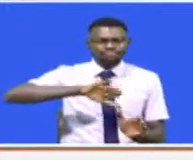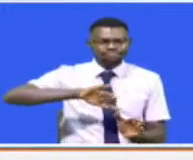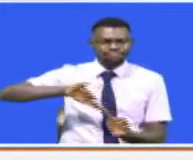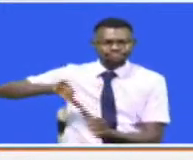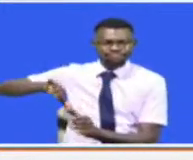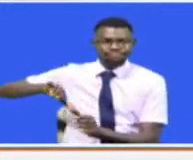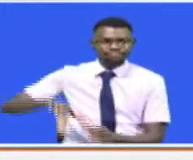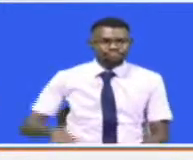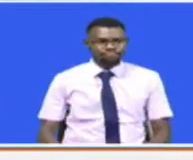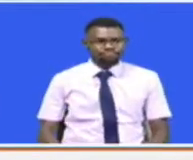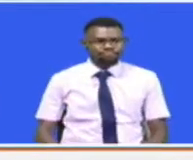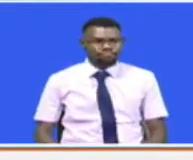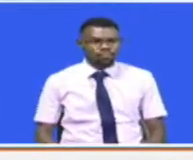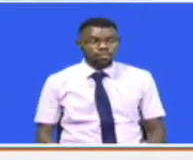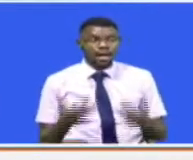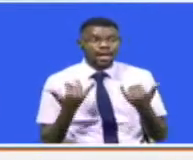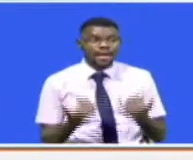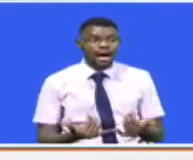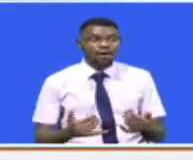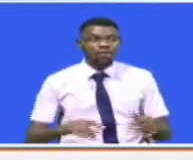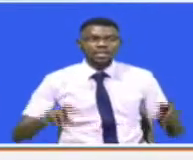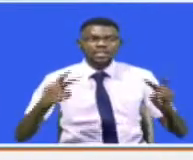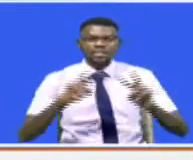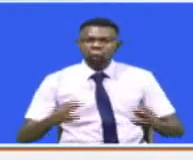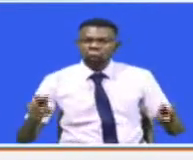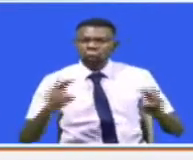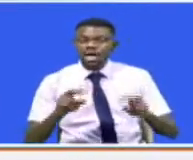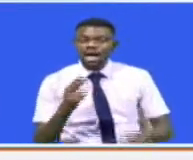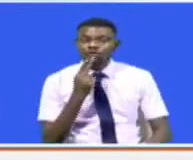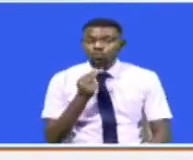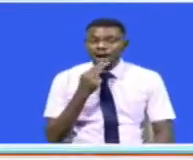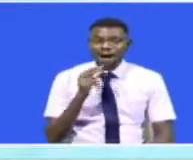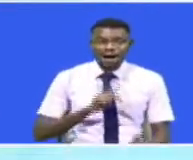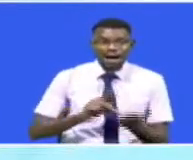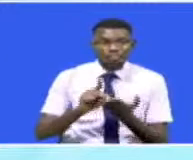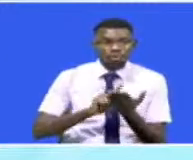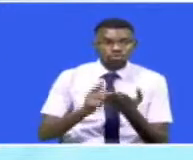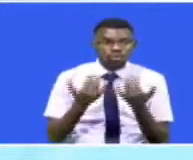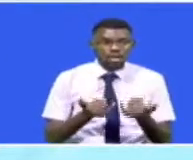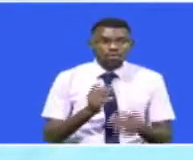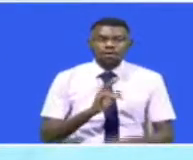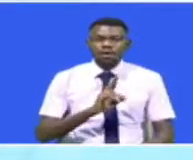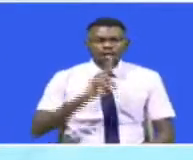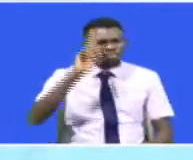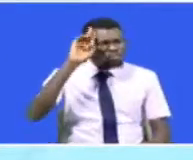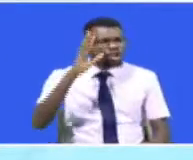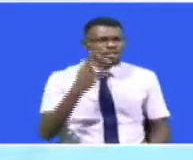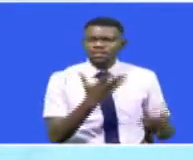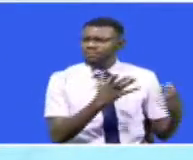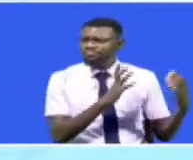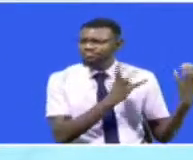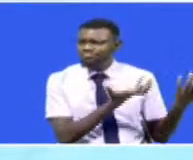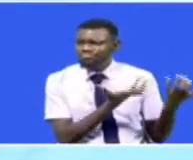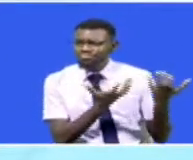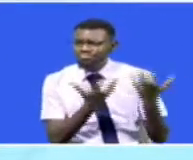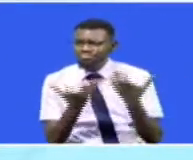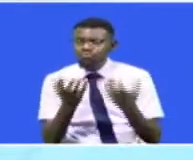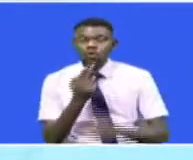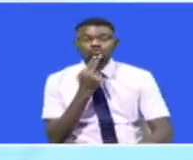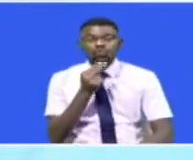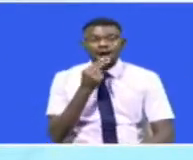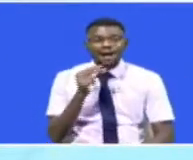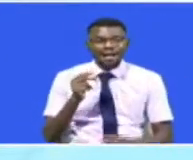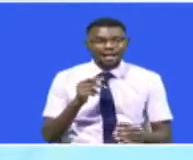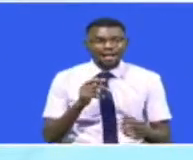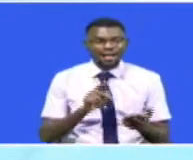I'll give you an update on the ongoing probe on the contaminated sugar, because the police have recovered bags of sugar that are suspected to be contaminated